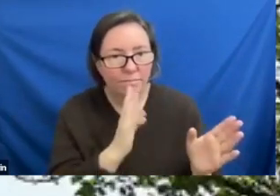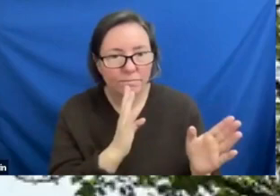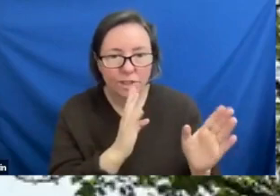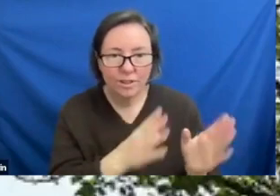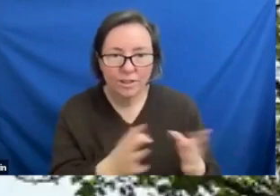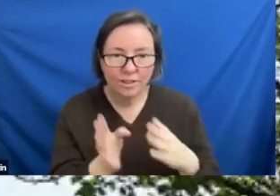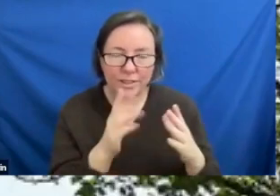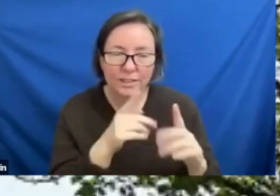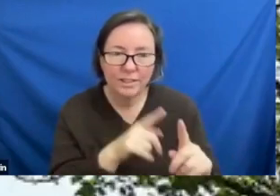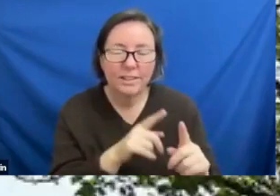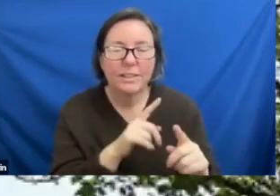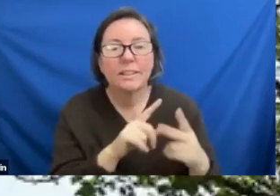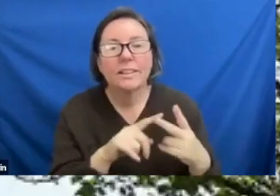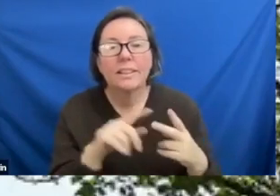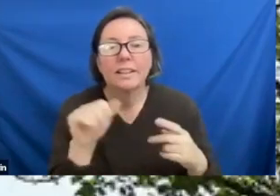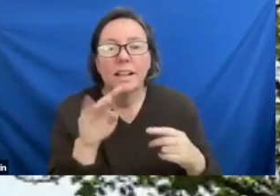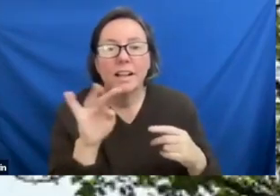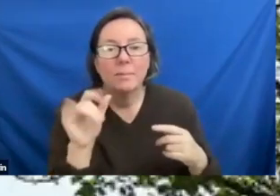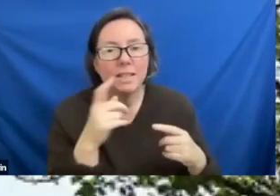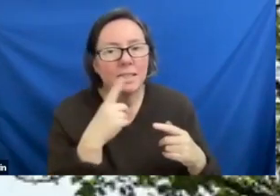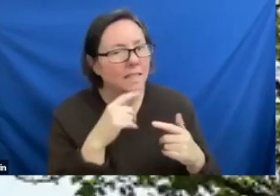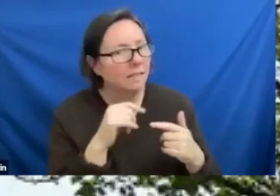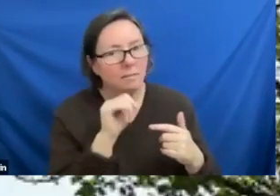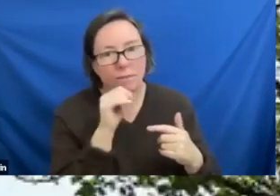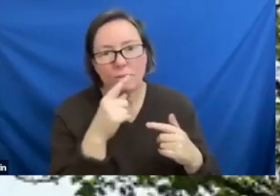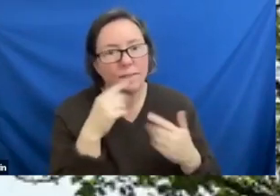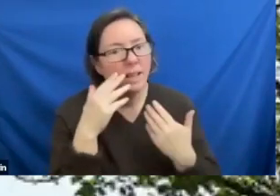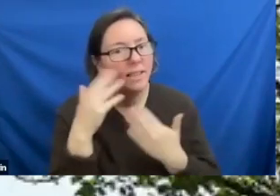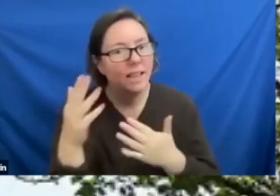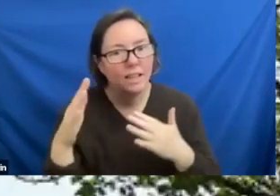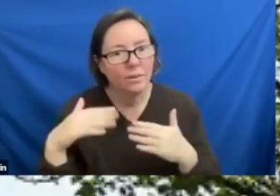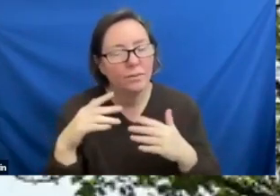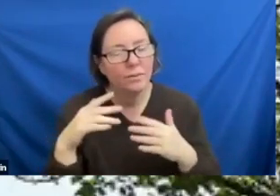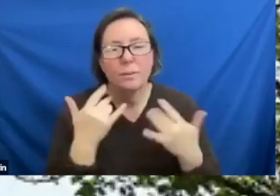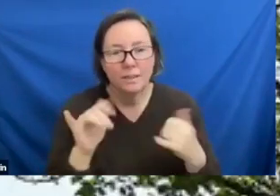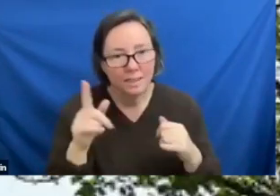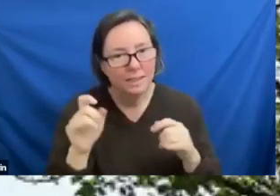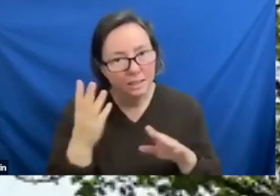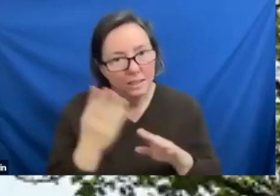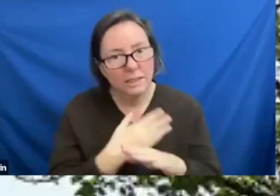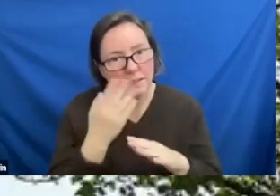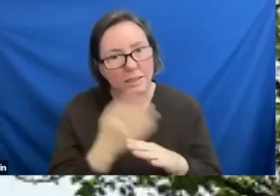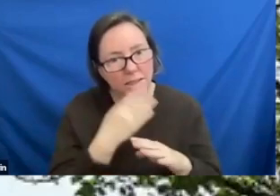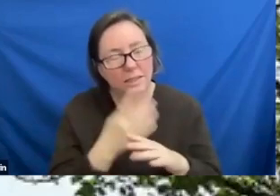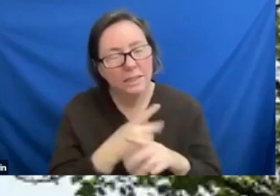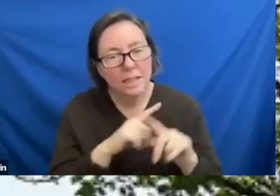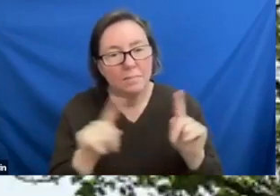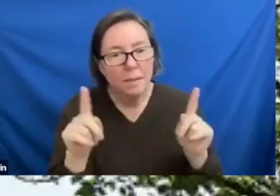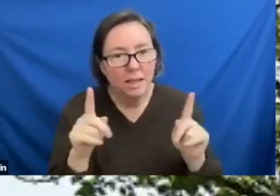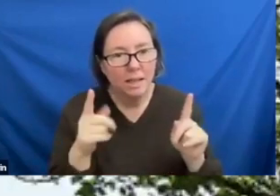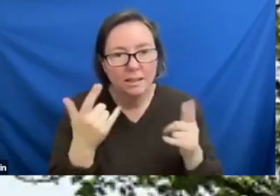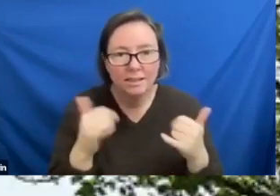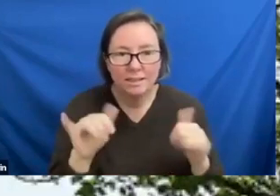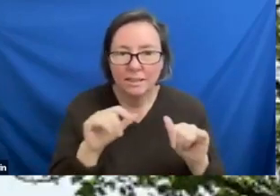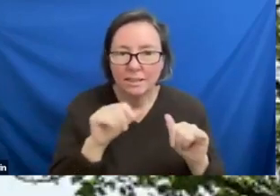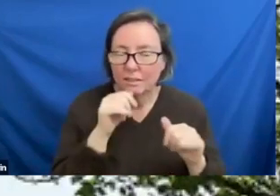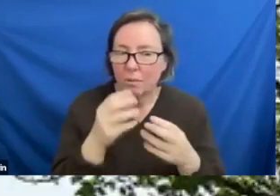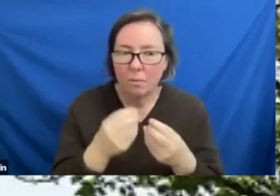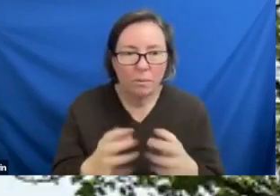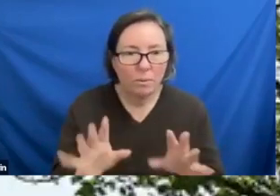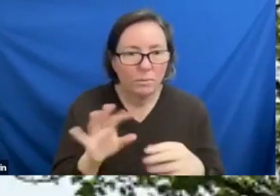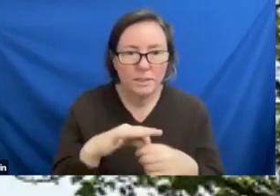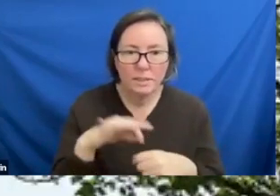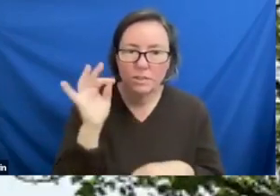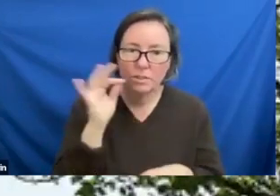Amanda said, I don't think we should say thank you too soon. We are in dire need of modernization, but we shouldn't lose the soul of